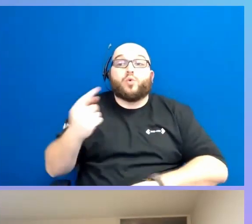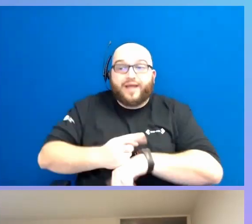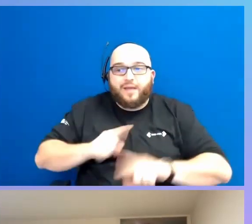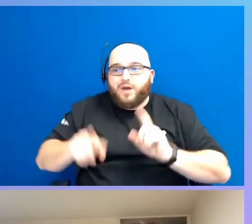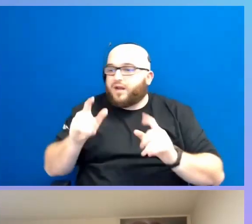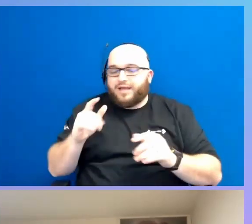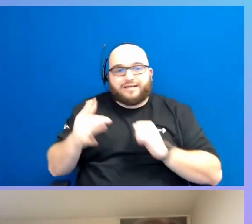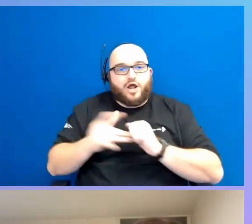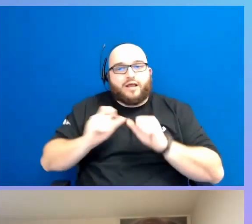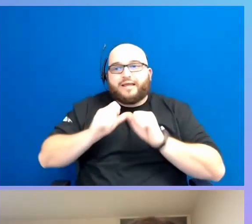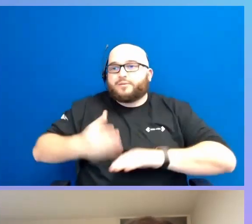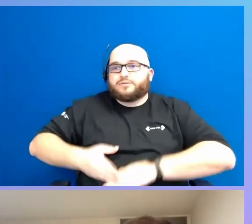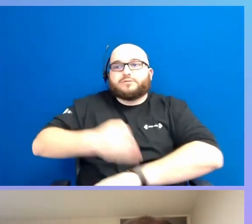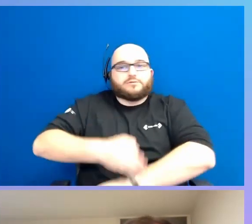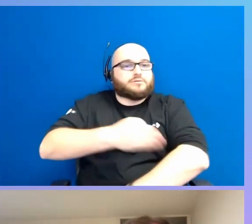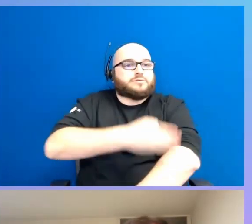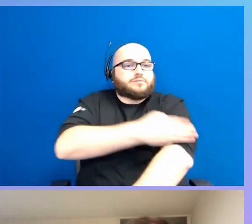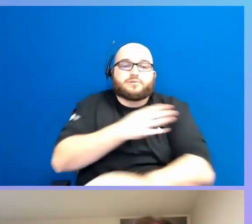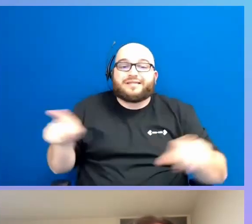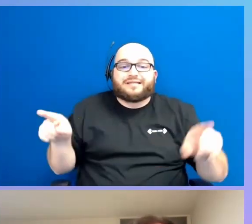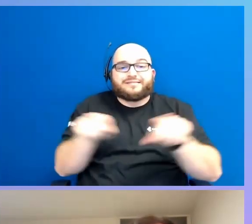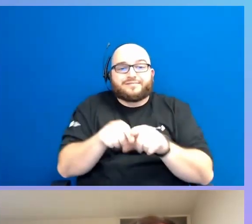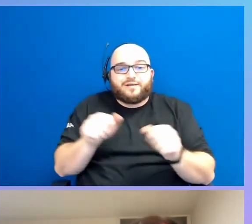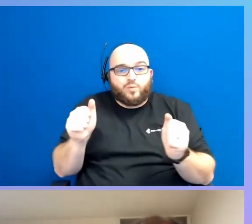better. And the same is true for images.